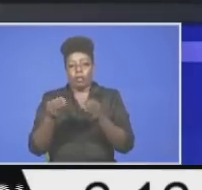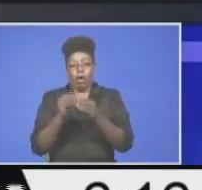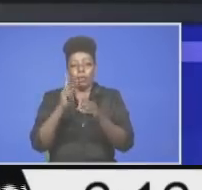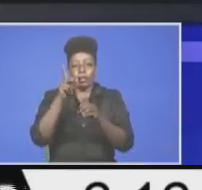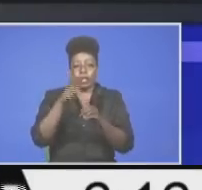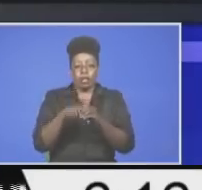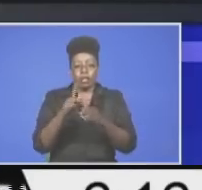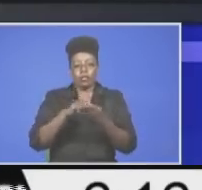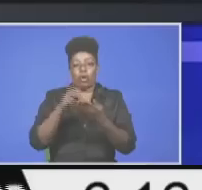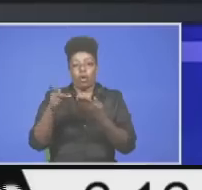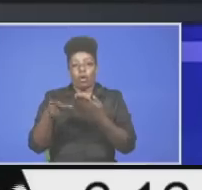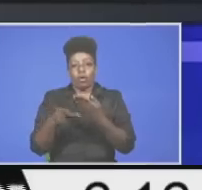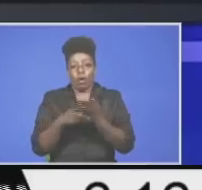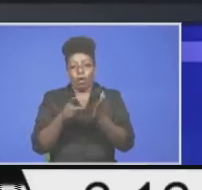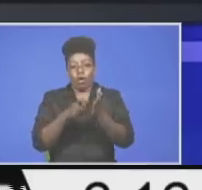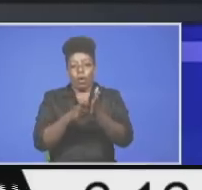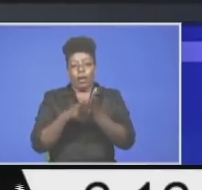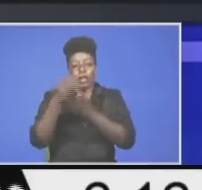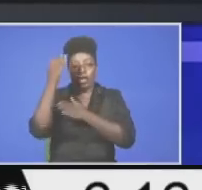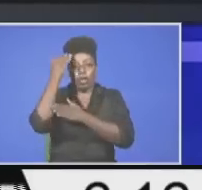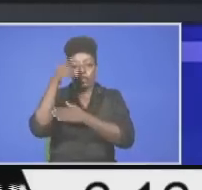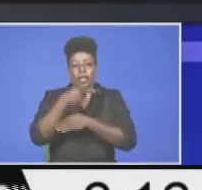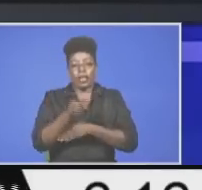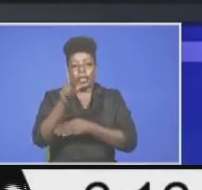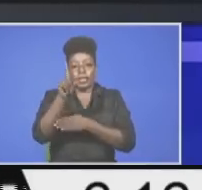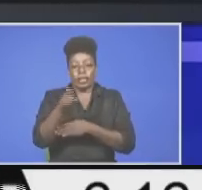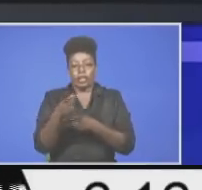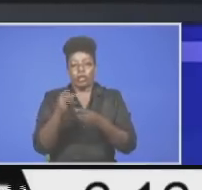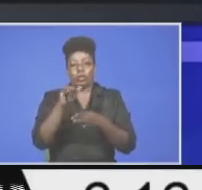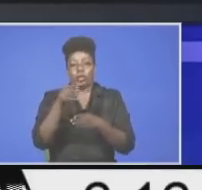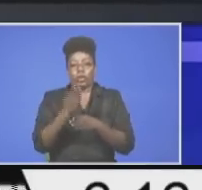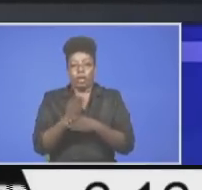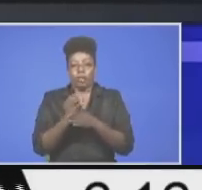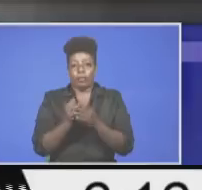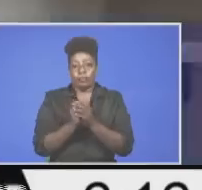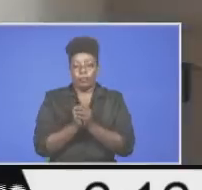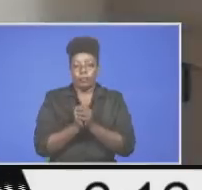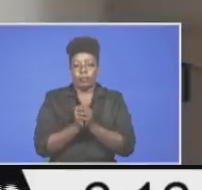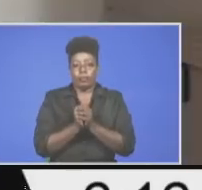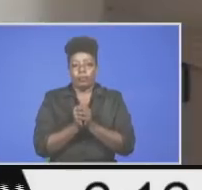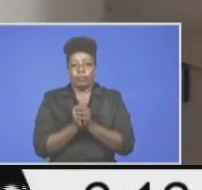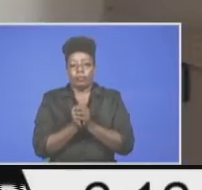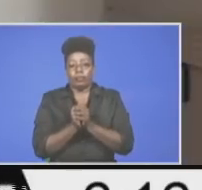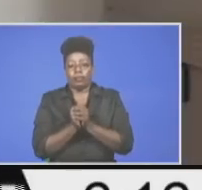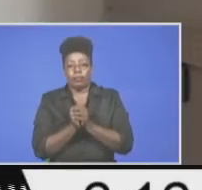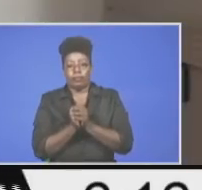the program are acquiring the knowledge they need to do the job.